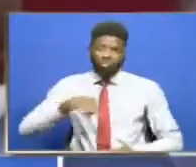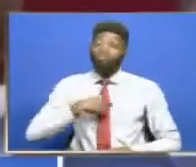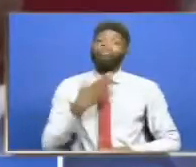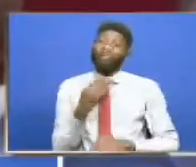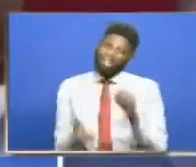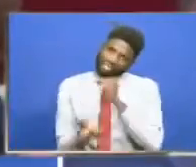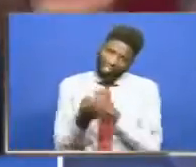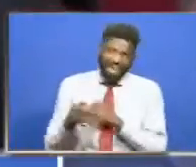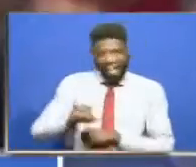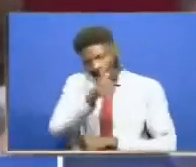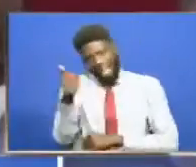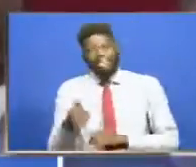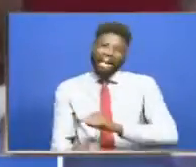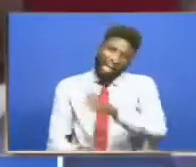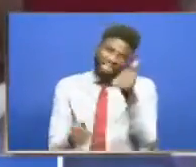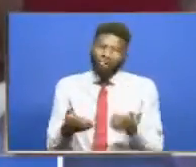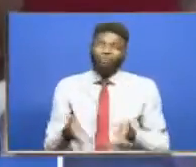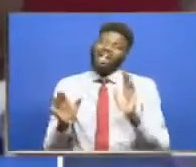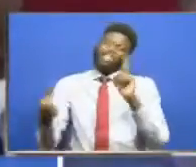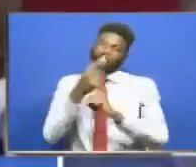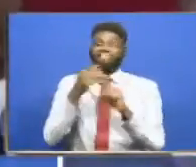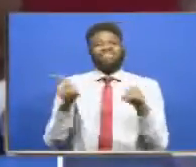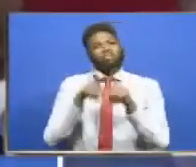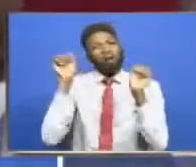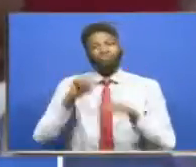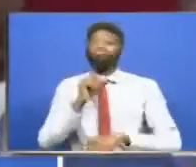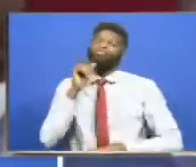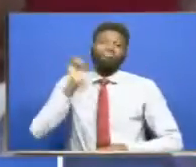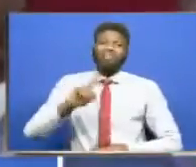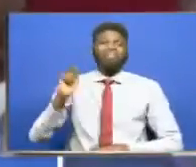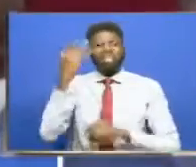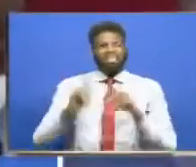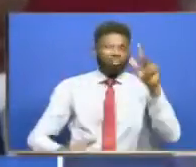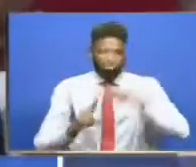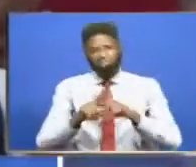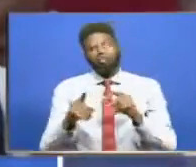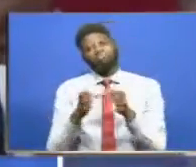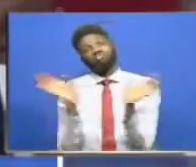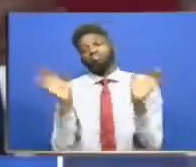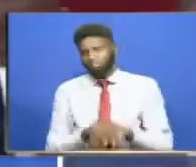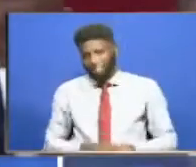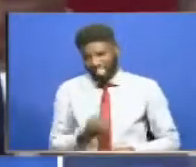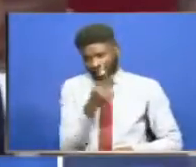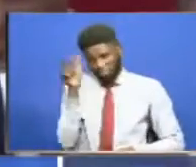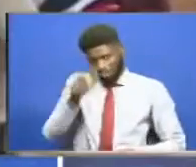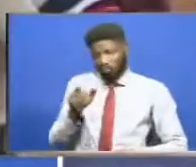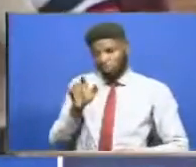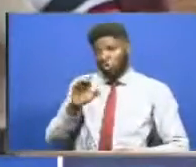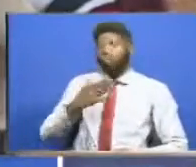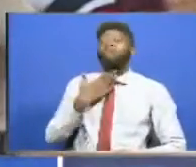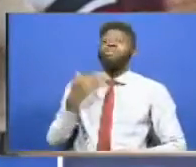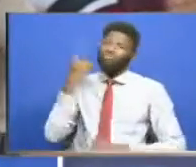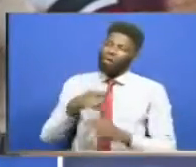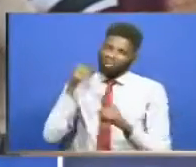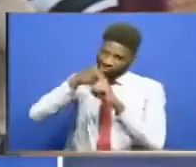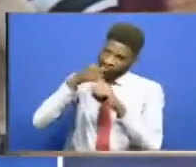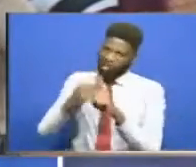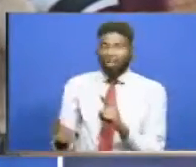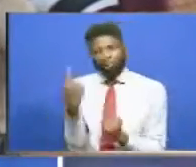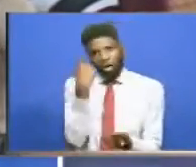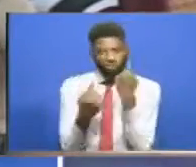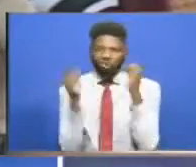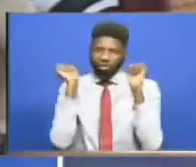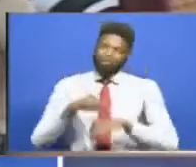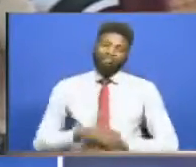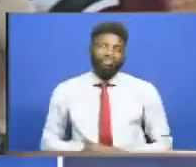that. They don't have to divide Kenyans. Kila mtu anaweza kwenda kujitafutia mambo yake kwa kona yake. His sentiments were echoed